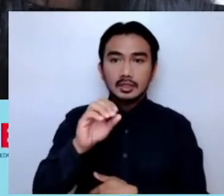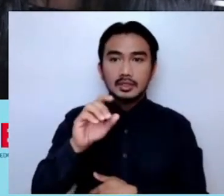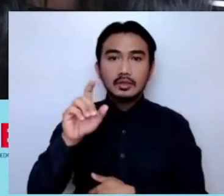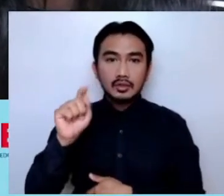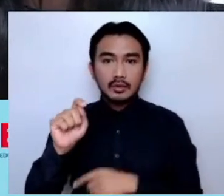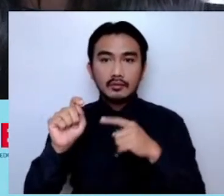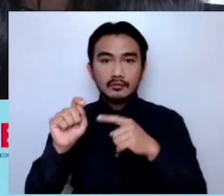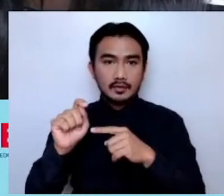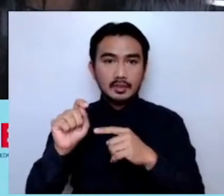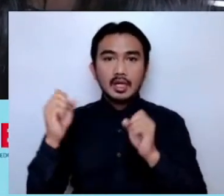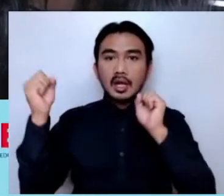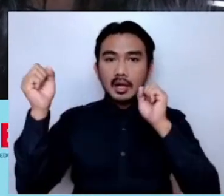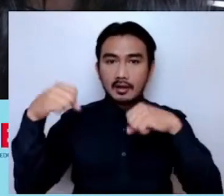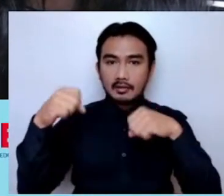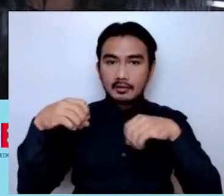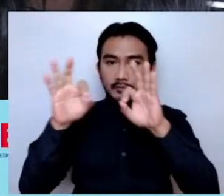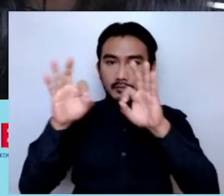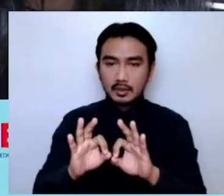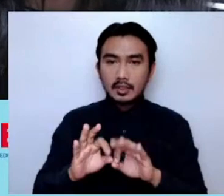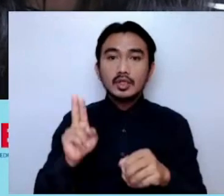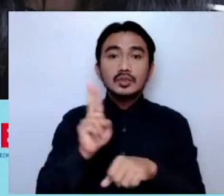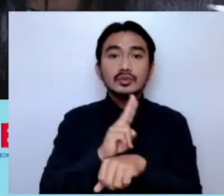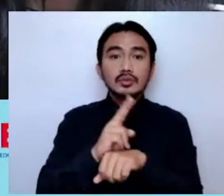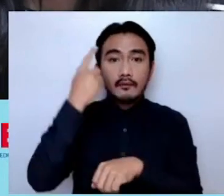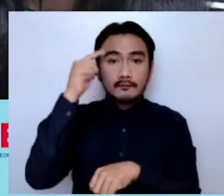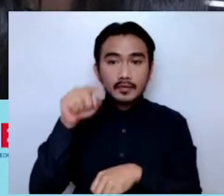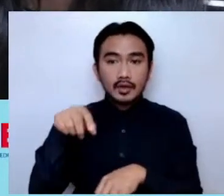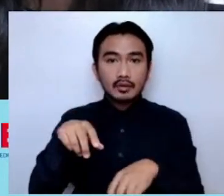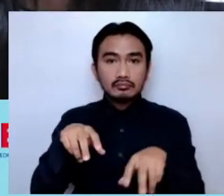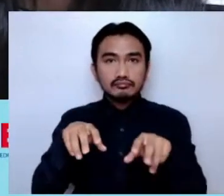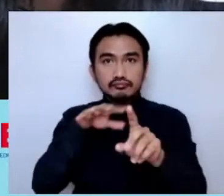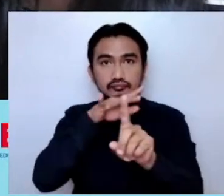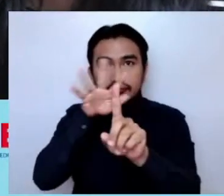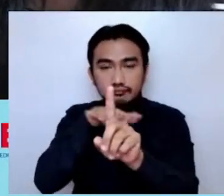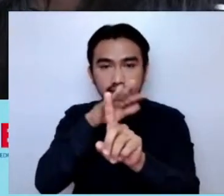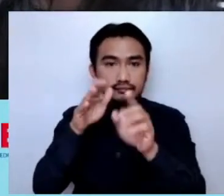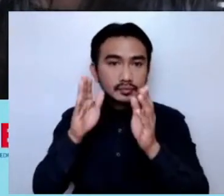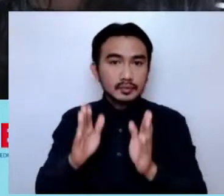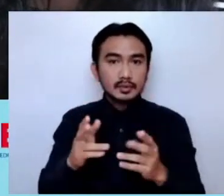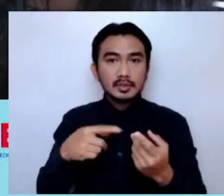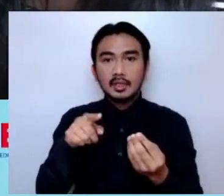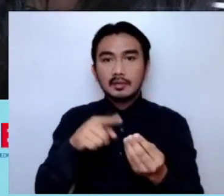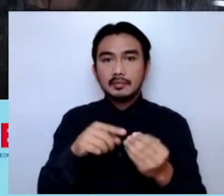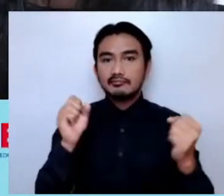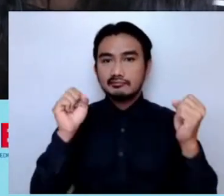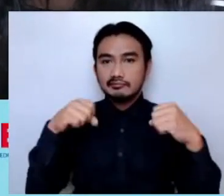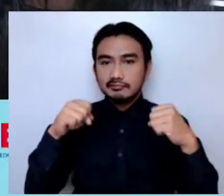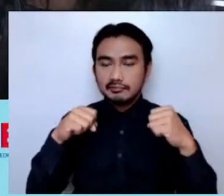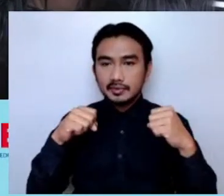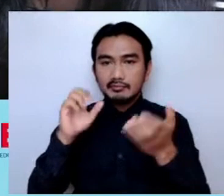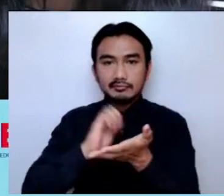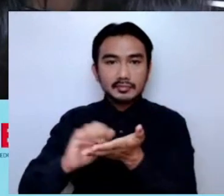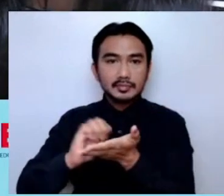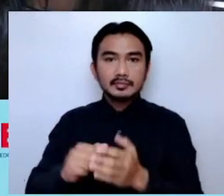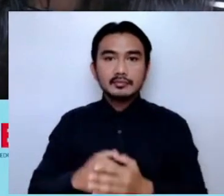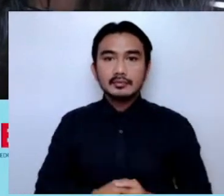form, and this is used by observers during their inter-observer agreement exercise. So this one